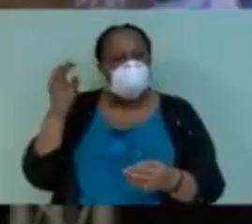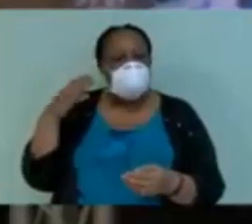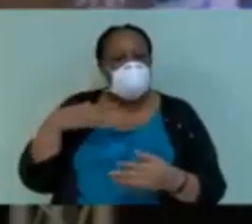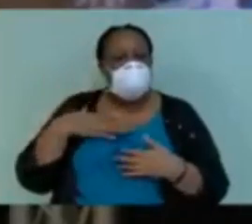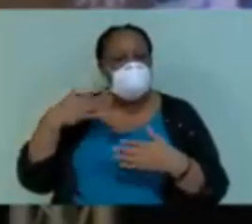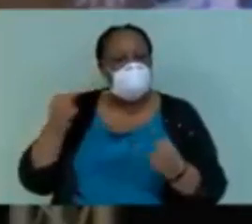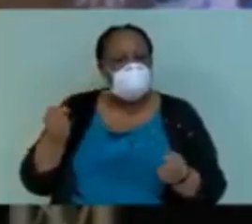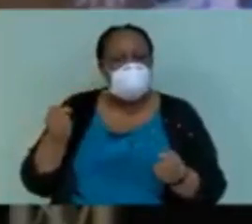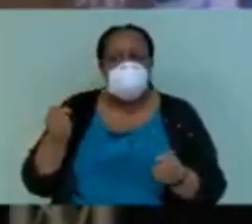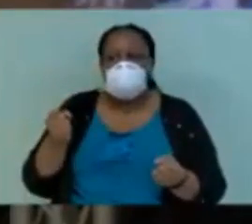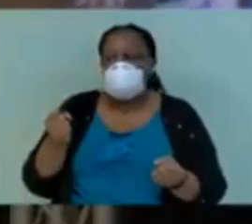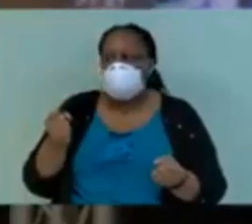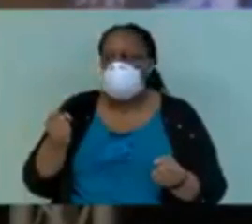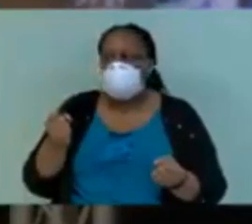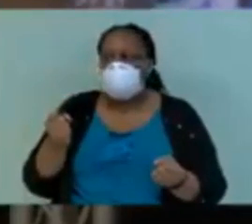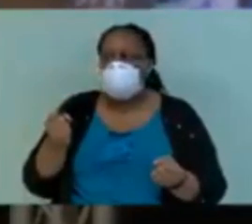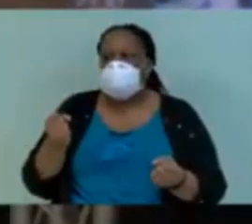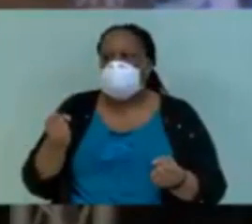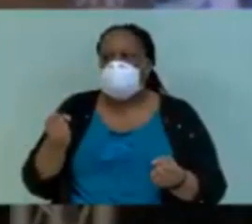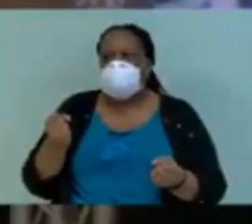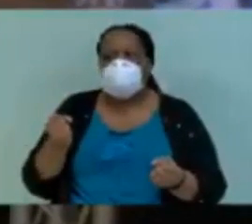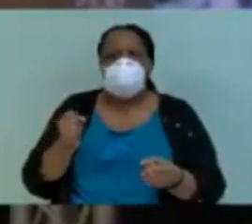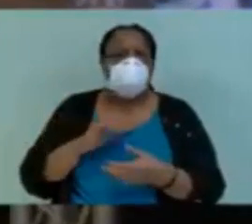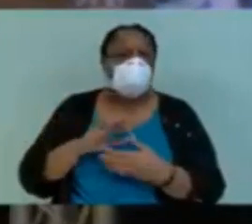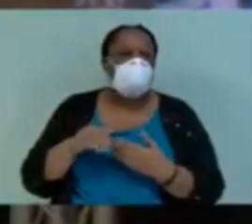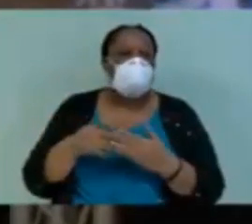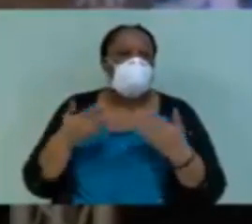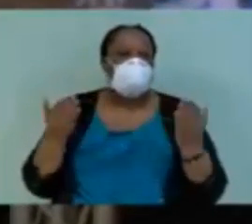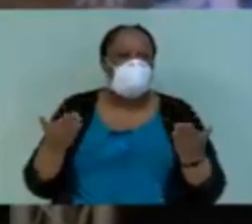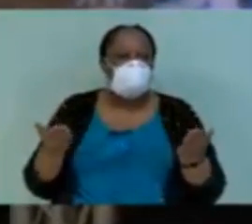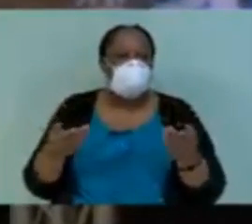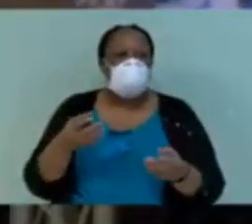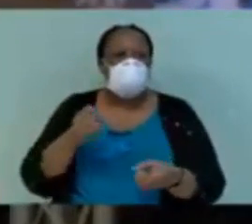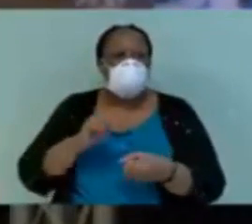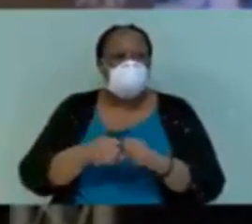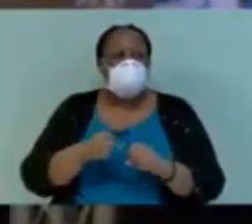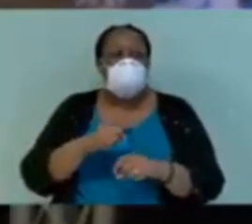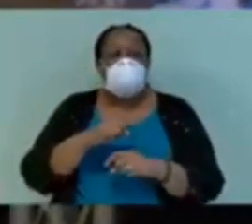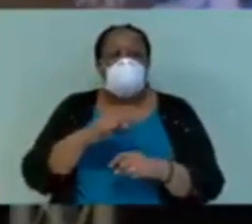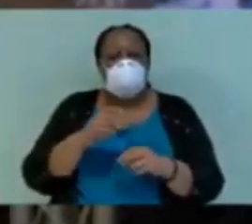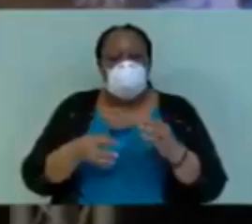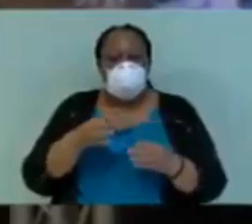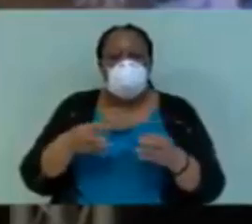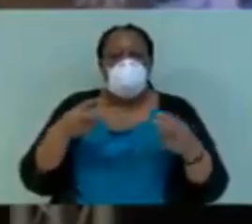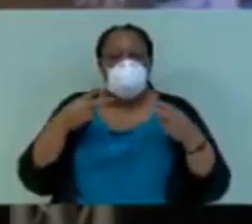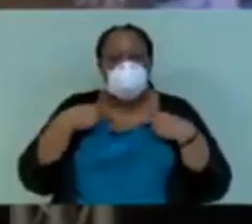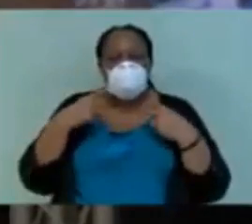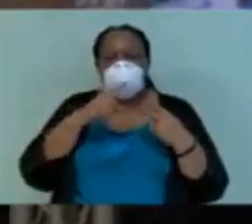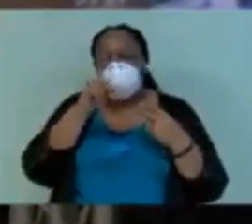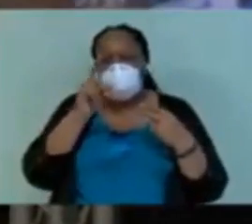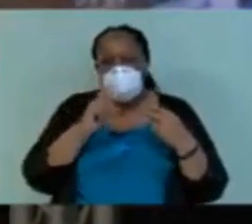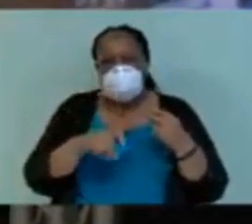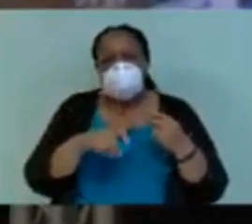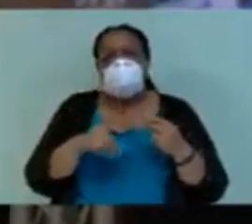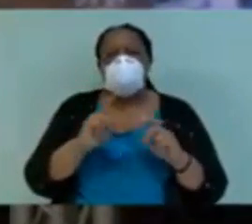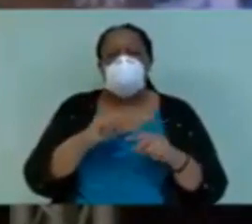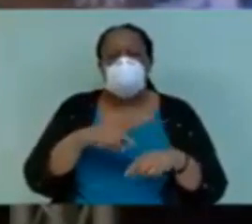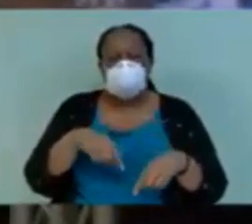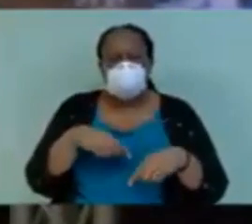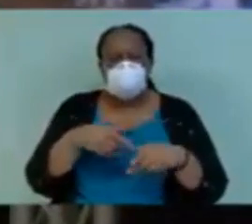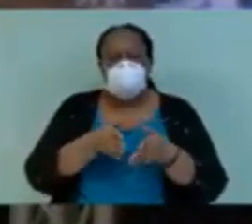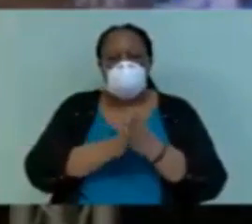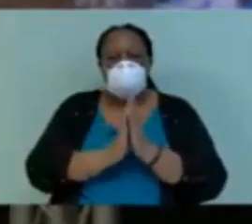We have in the room also the Comptroller of Customs, Mr. Kennedy Silva, our Medical Chief